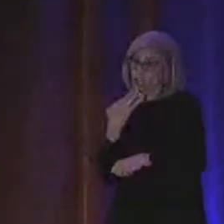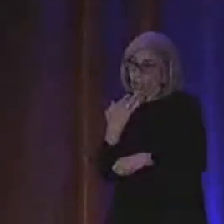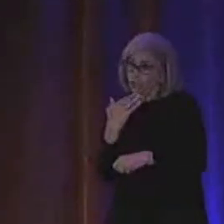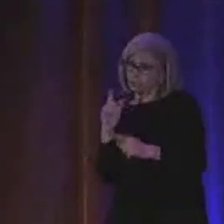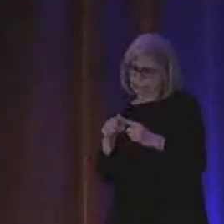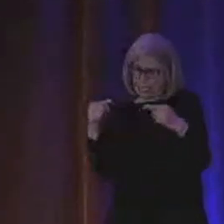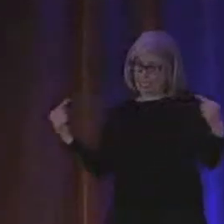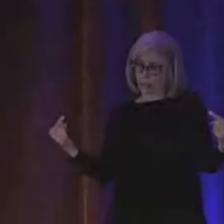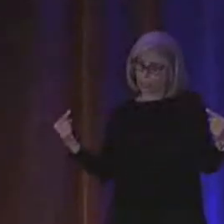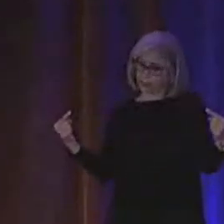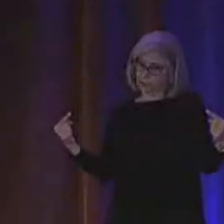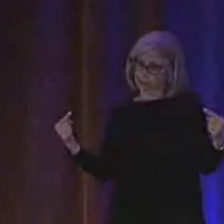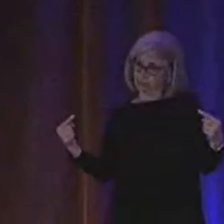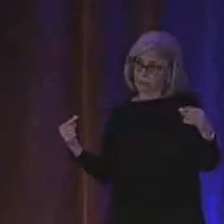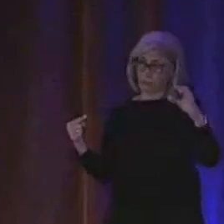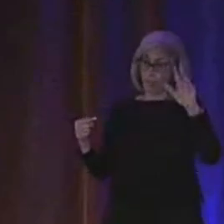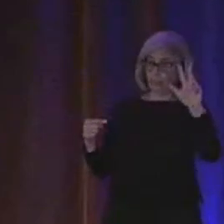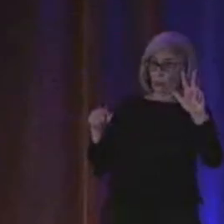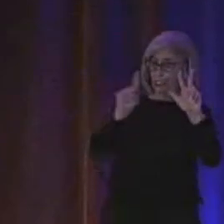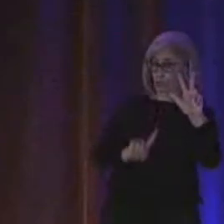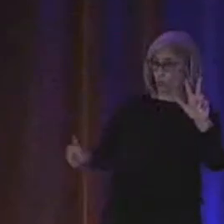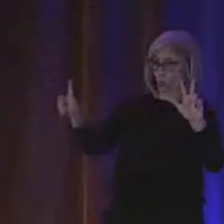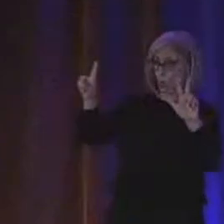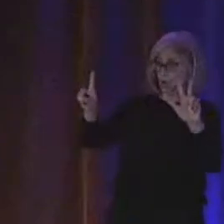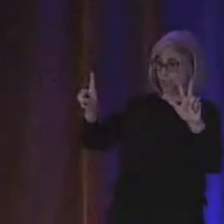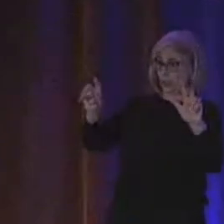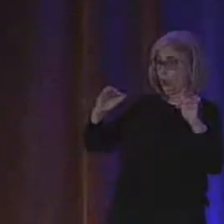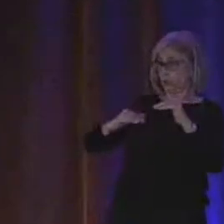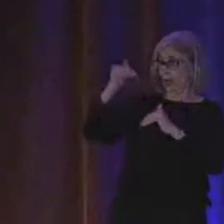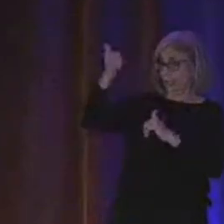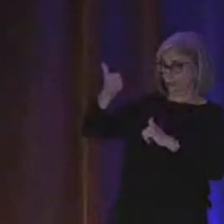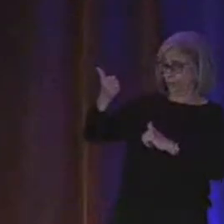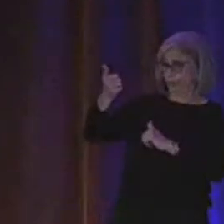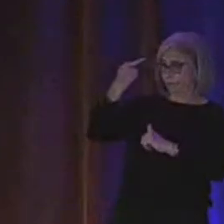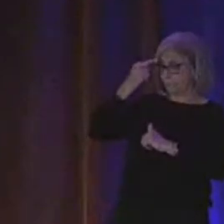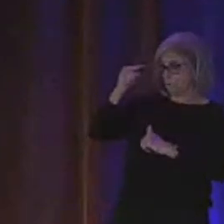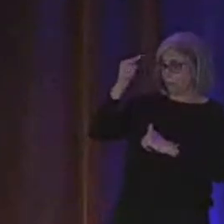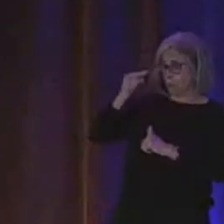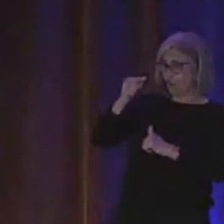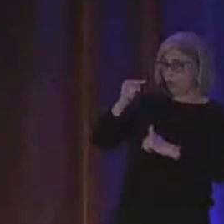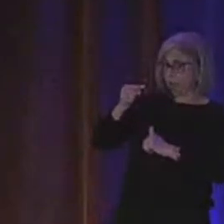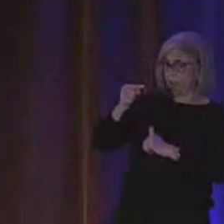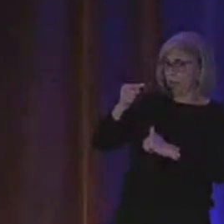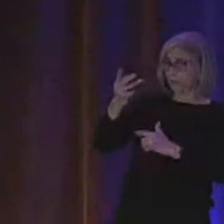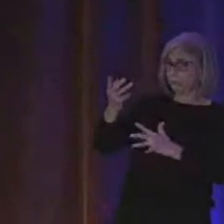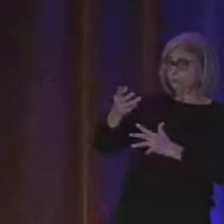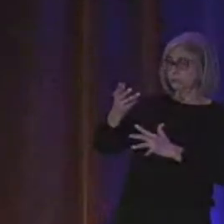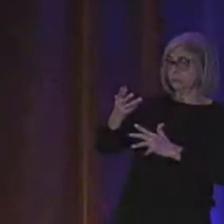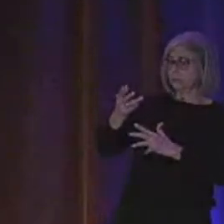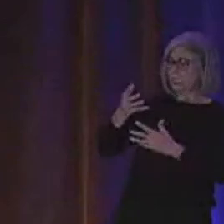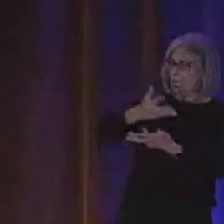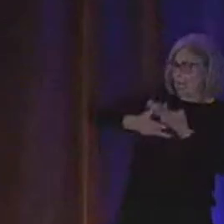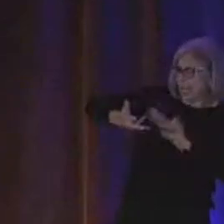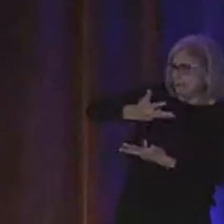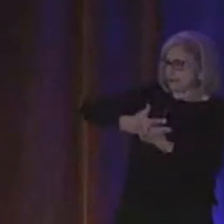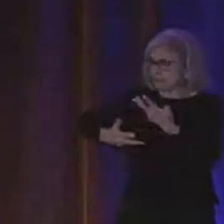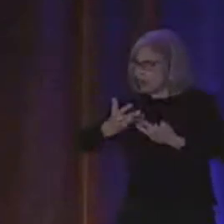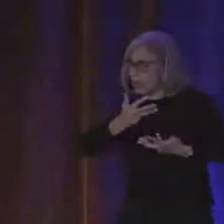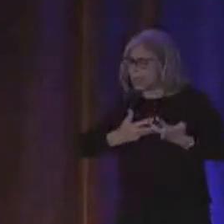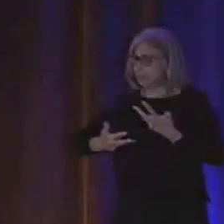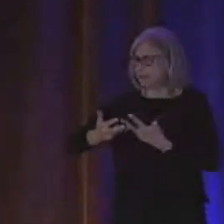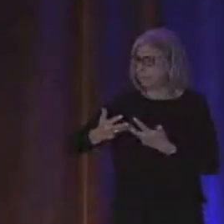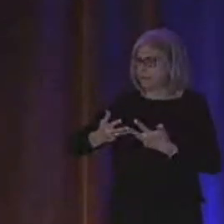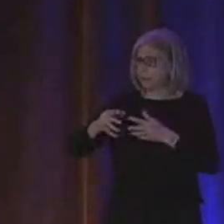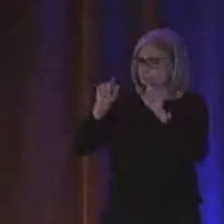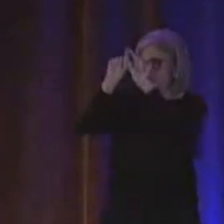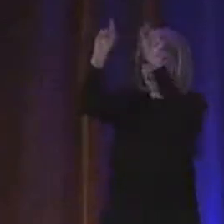contrast ratio of a minimum of 3:1 or greater, because this is for interactive